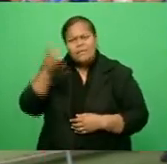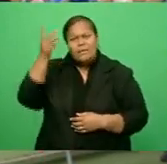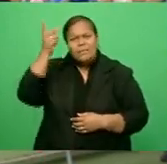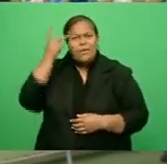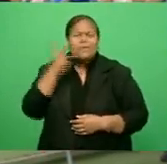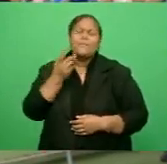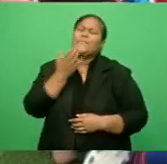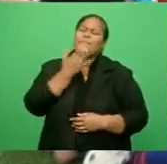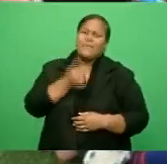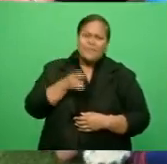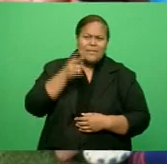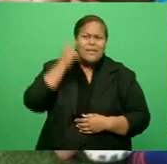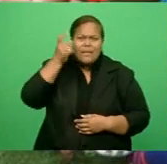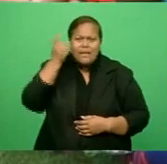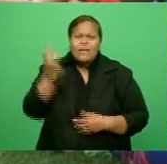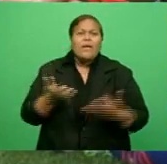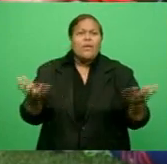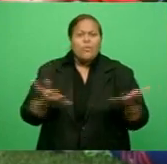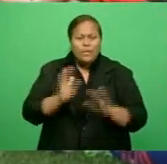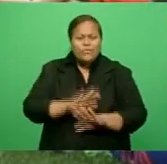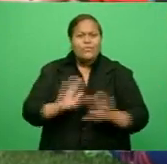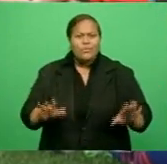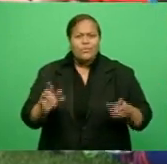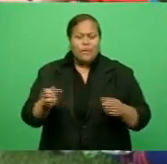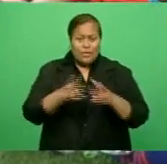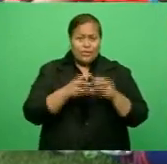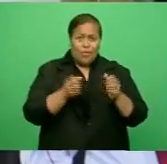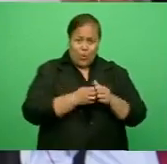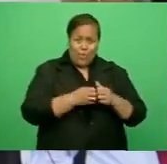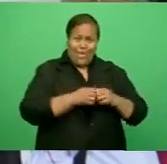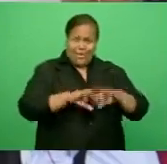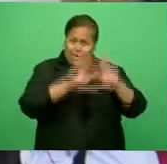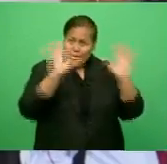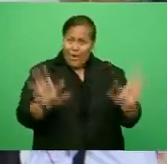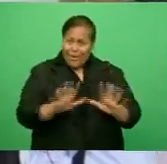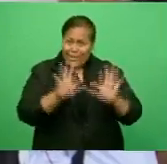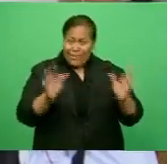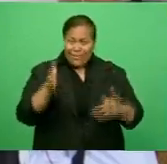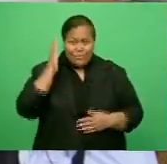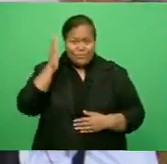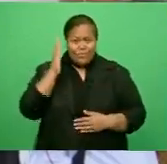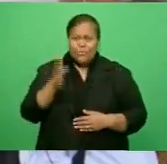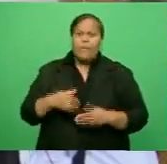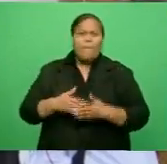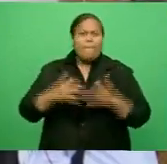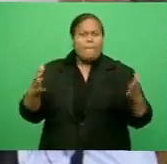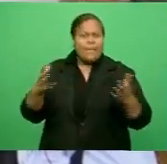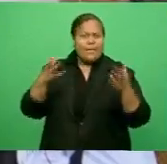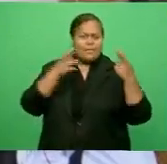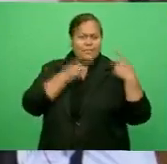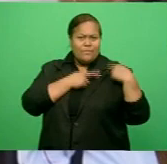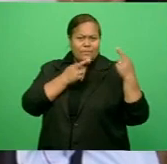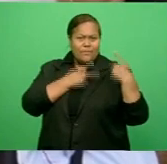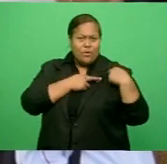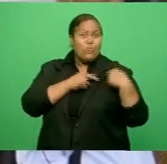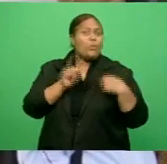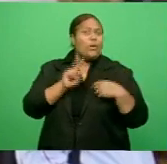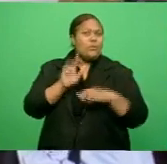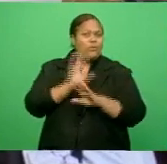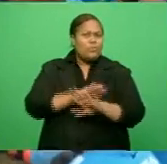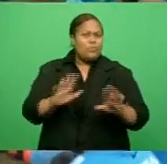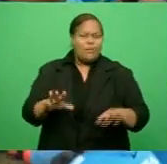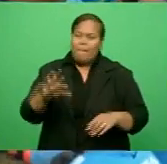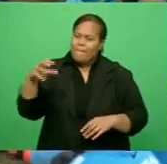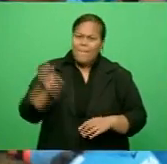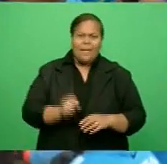children's whereabouts during the week-long school holiday. The Minister says a big part of parental responsibility is investing their time